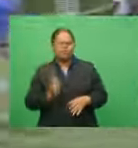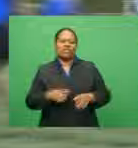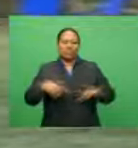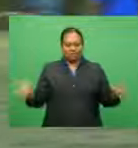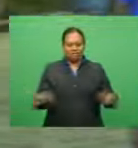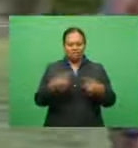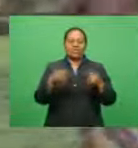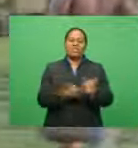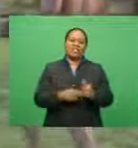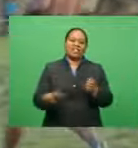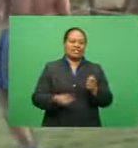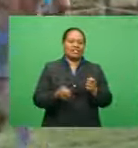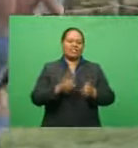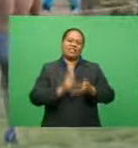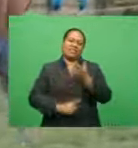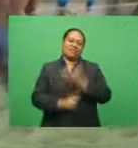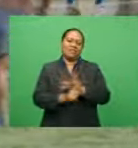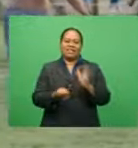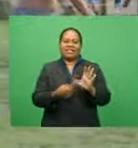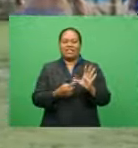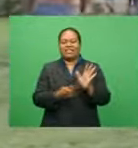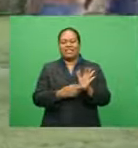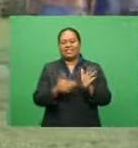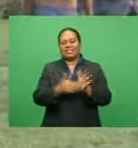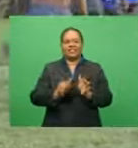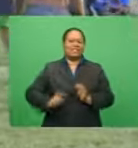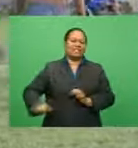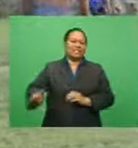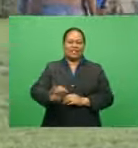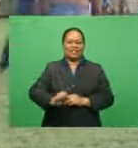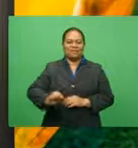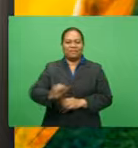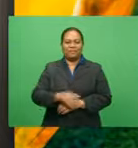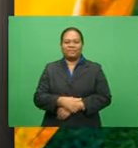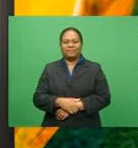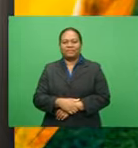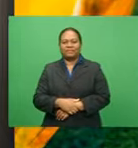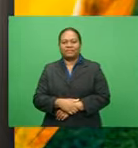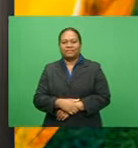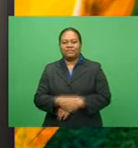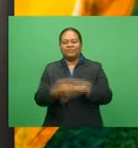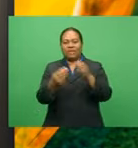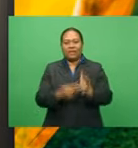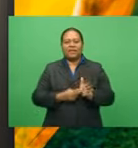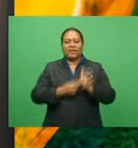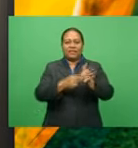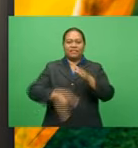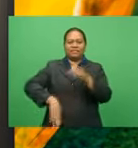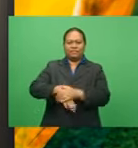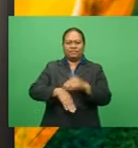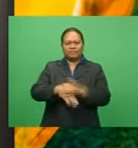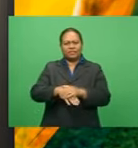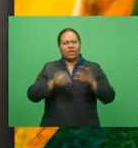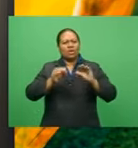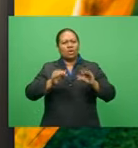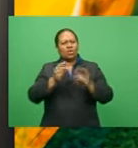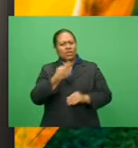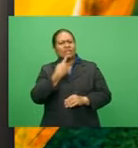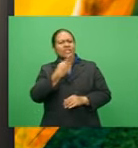final at the ANZ Stadium. Tali Matirukula, FBC Sports. Nandi football coach Kamal Swami says